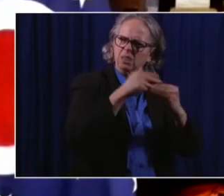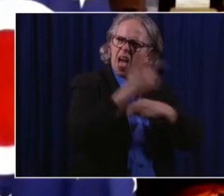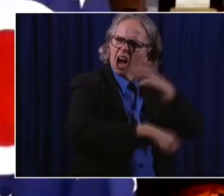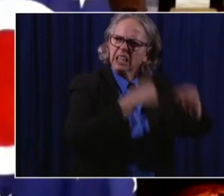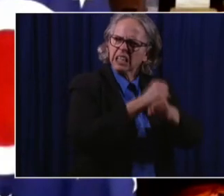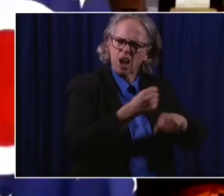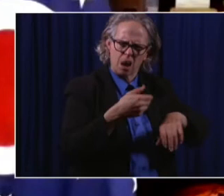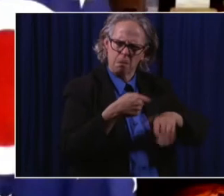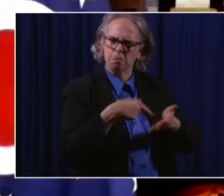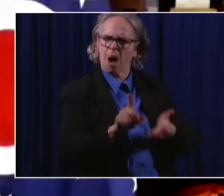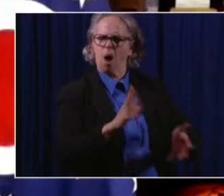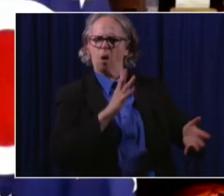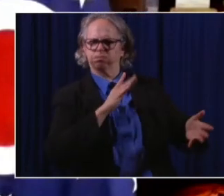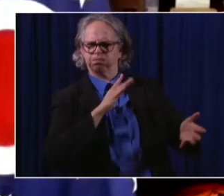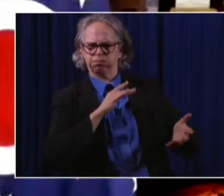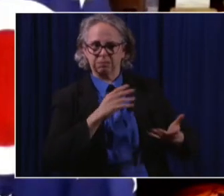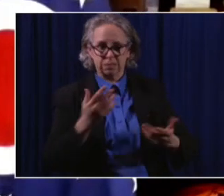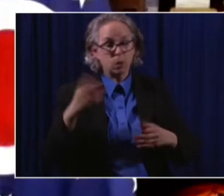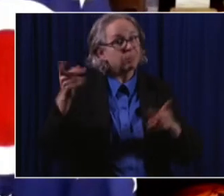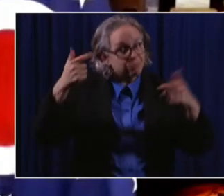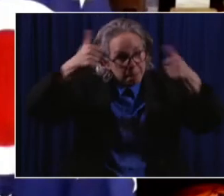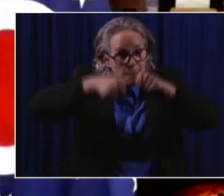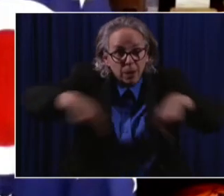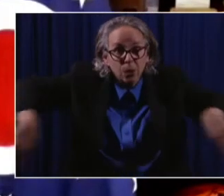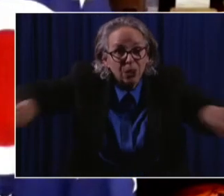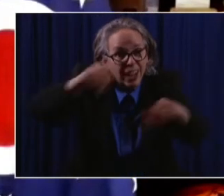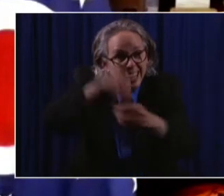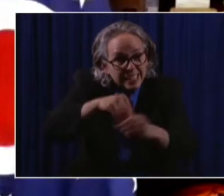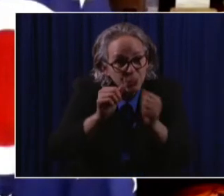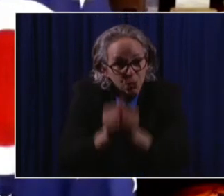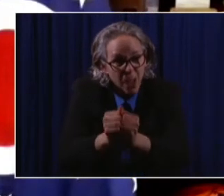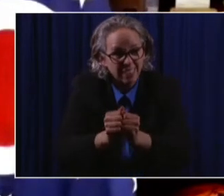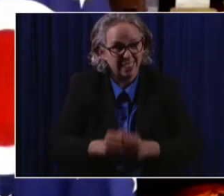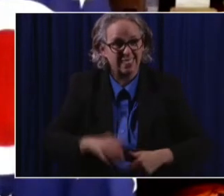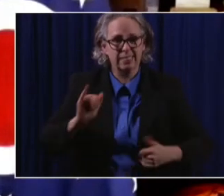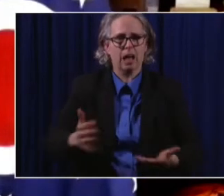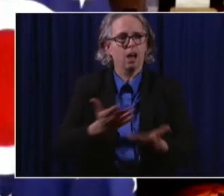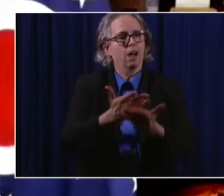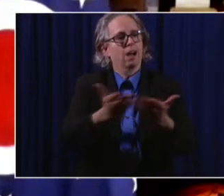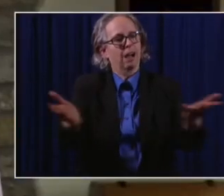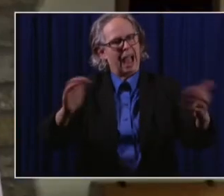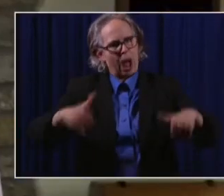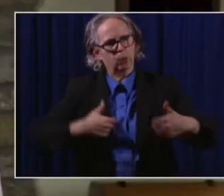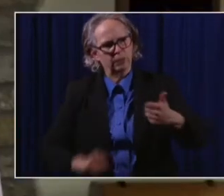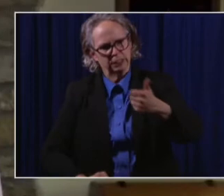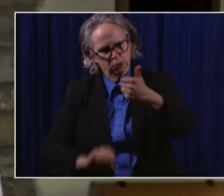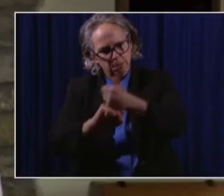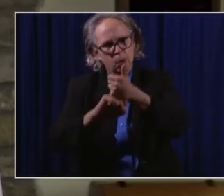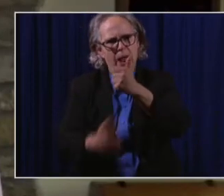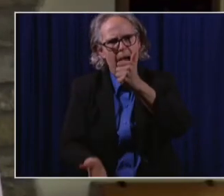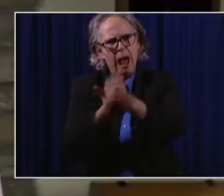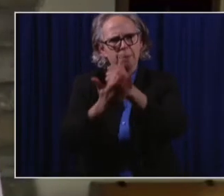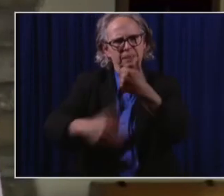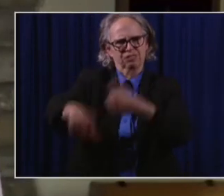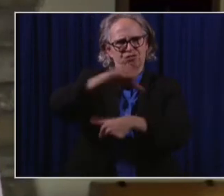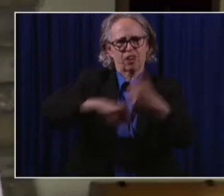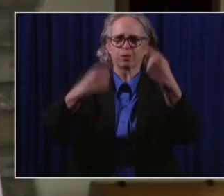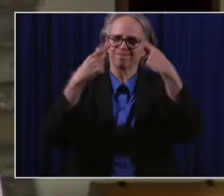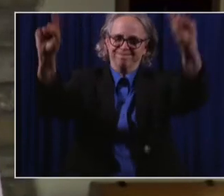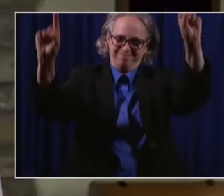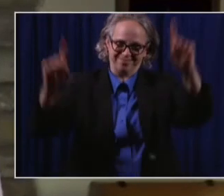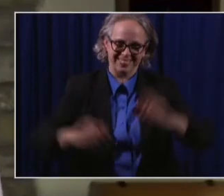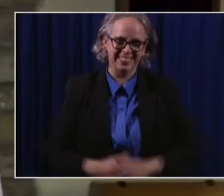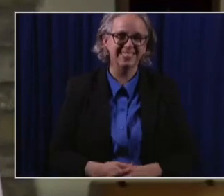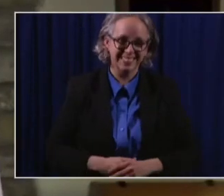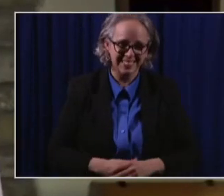just some examples of how we can do that and how we can move forward. Back to you, Governor. Thank you very much. We'll go